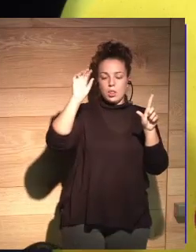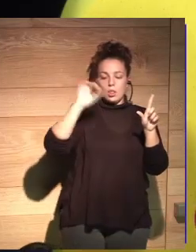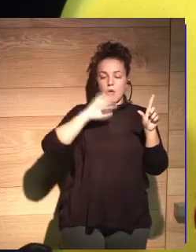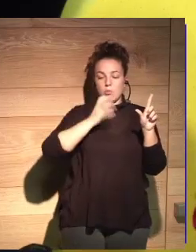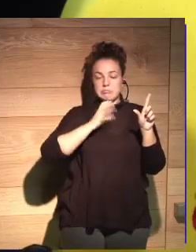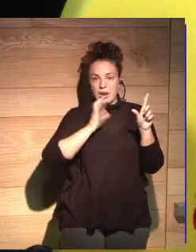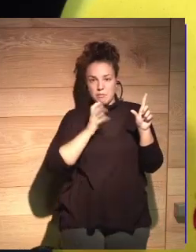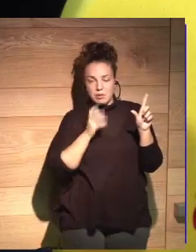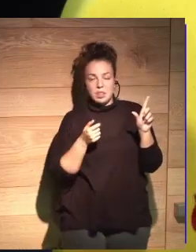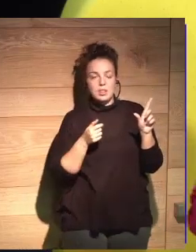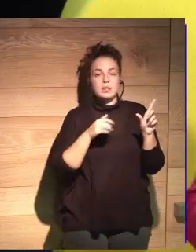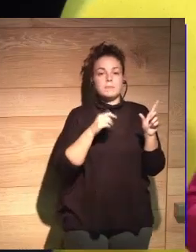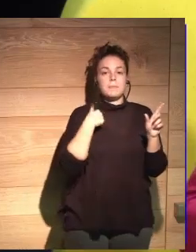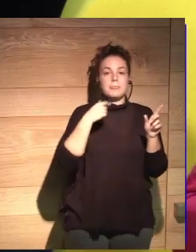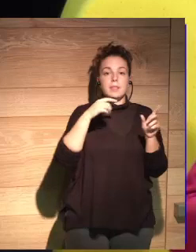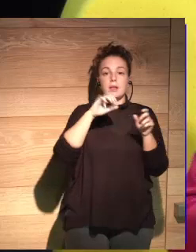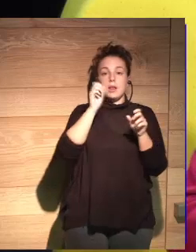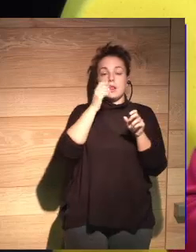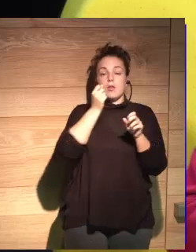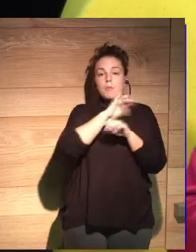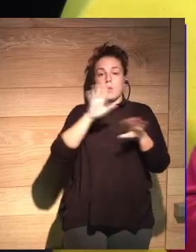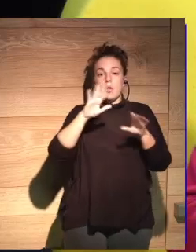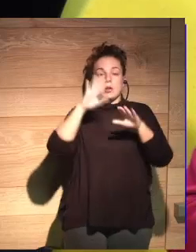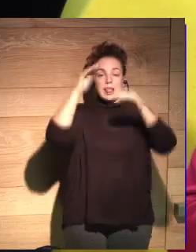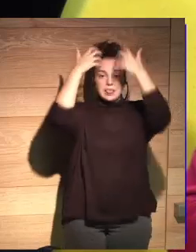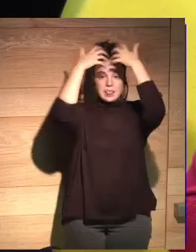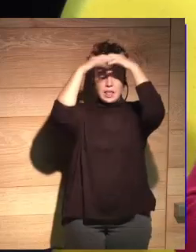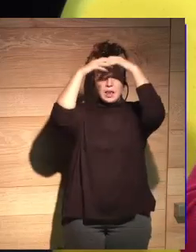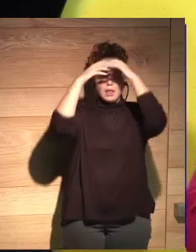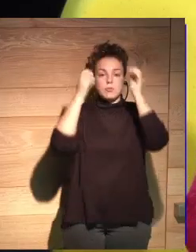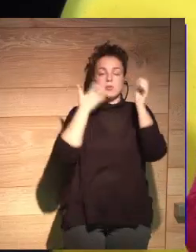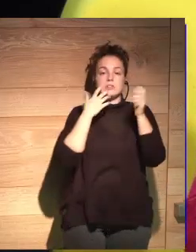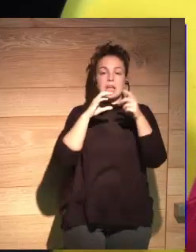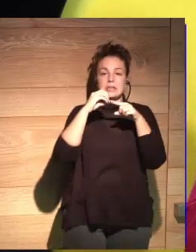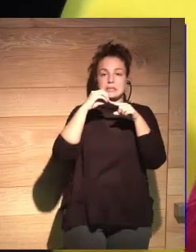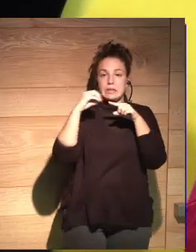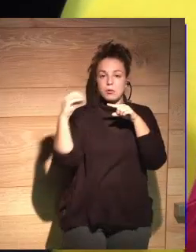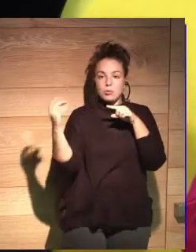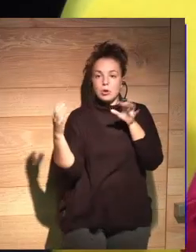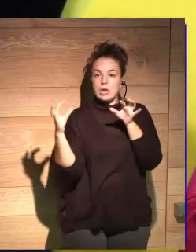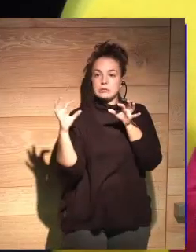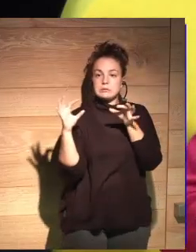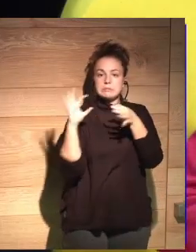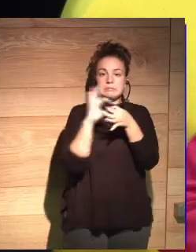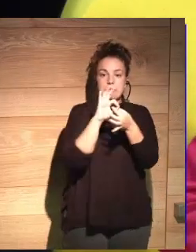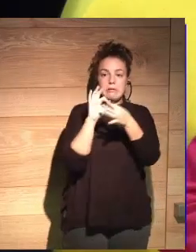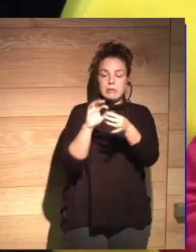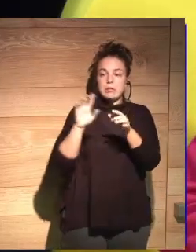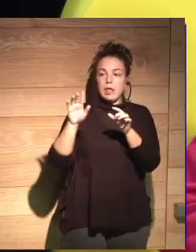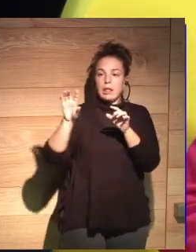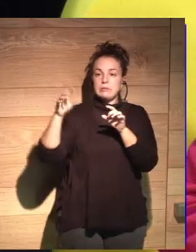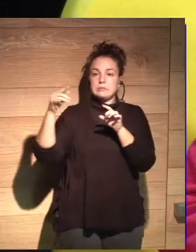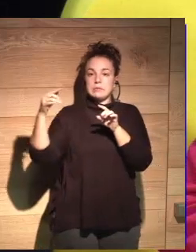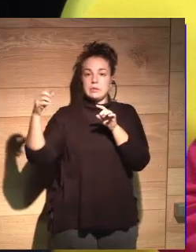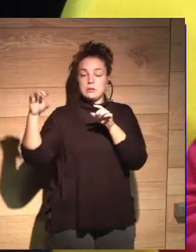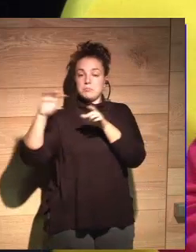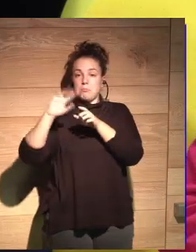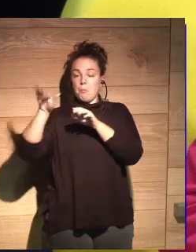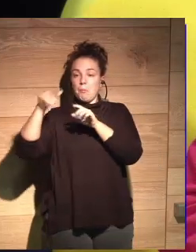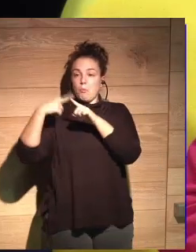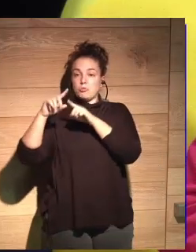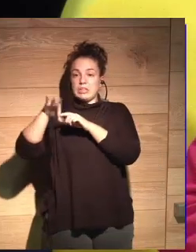what it's connected to. If you connect some neurons to an outside sensor of a new kind, it probably adapts to it unless the signals